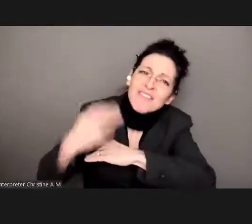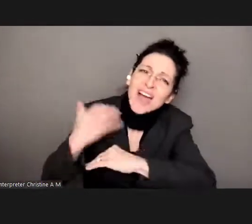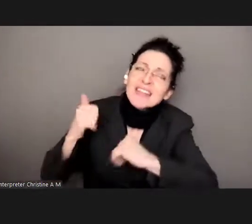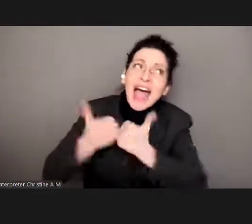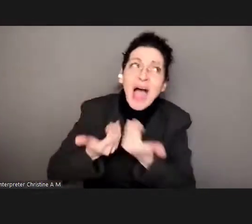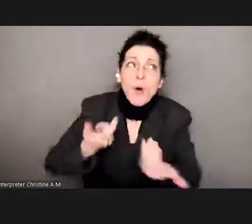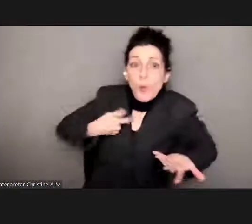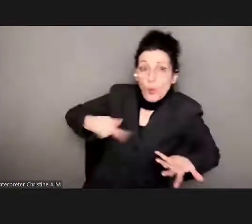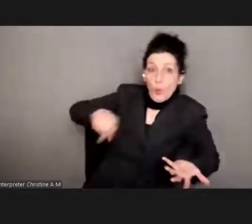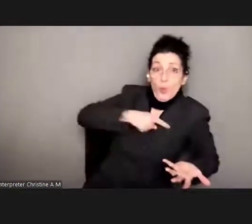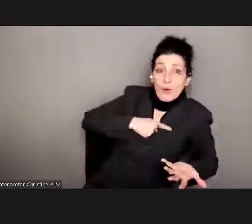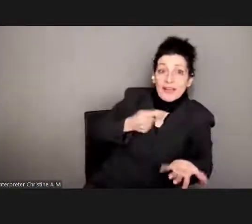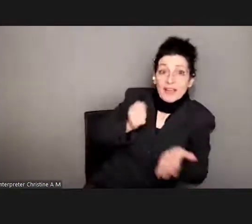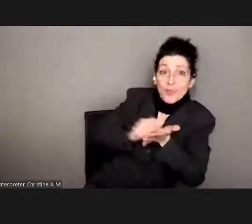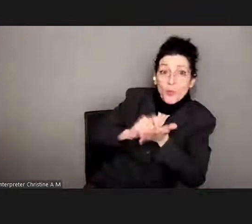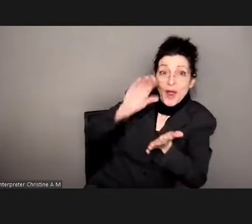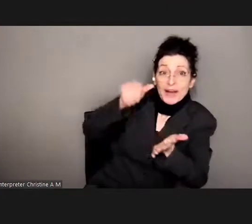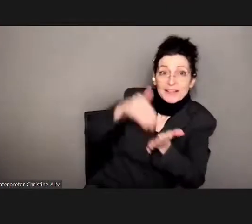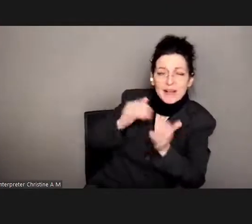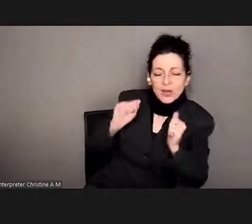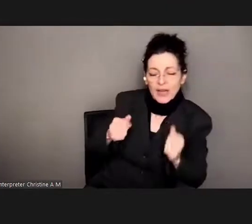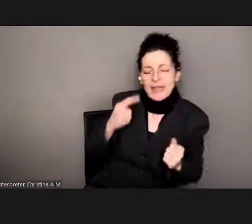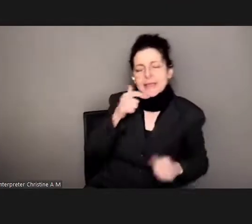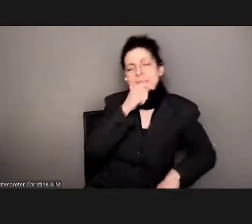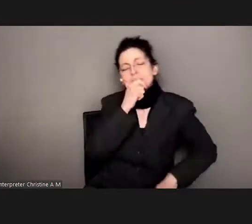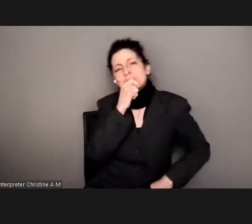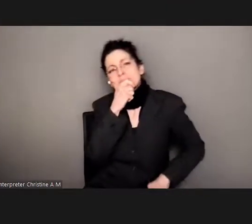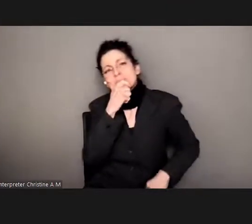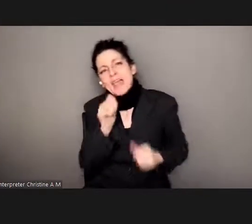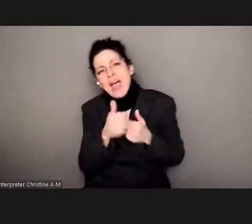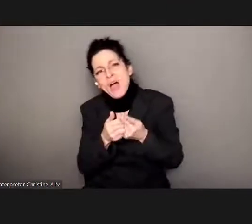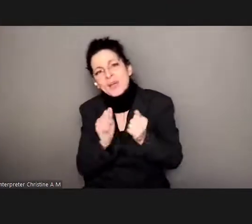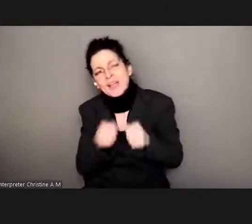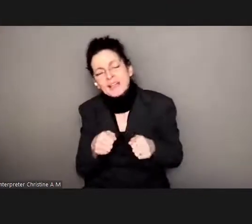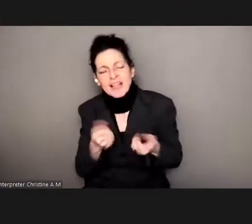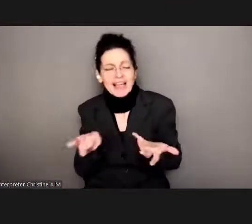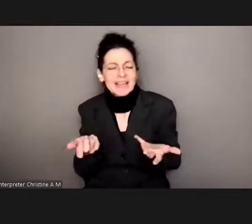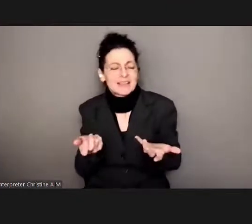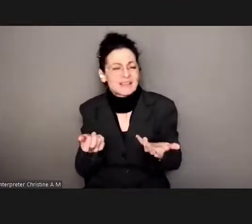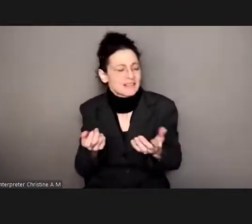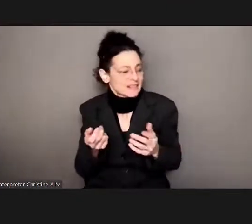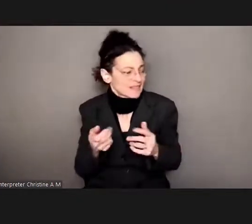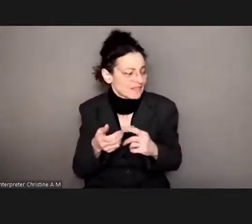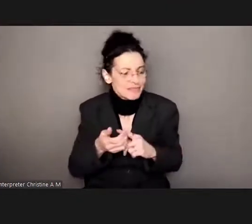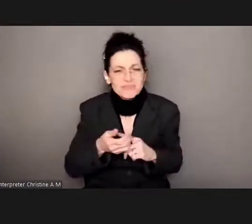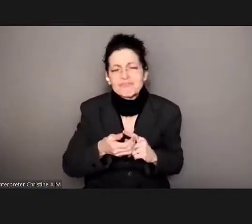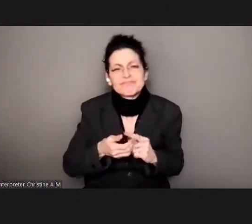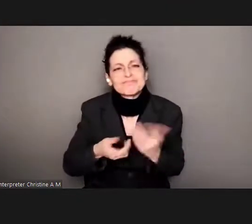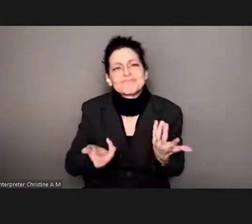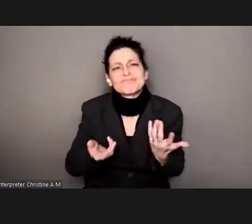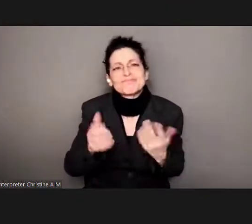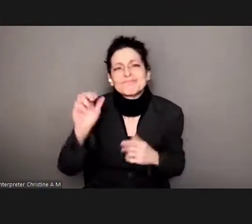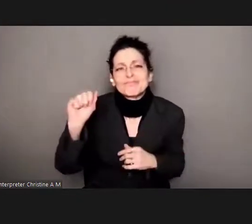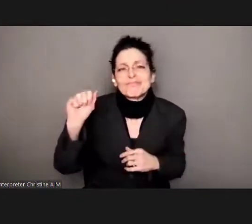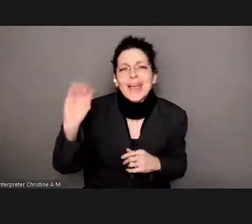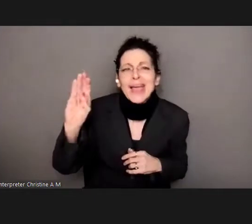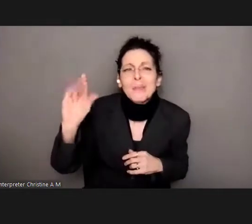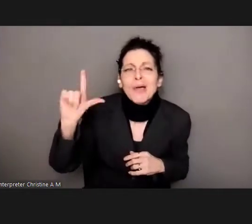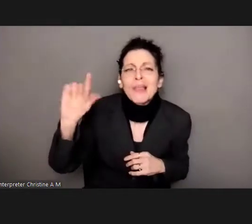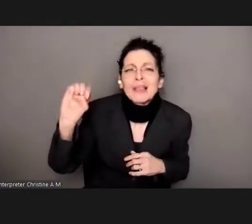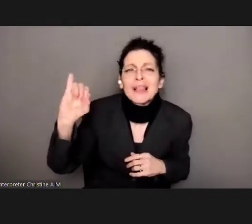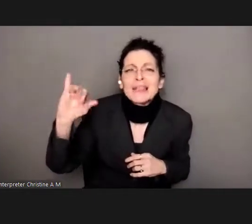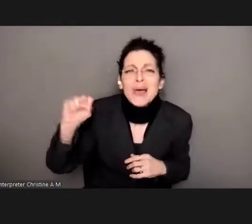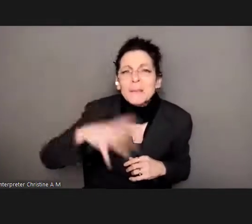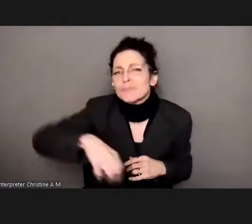about that in terms of how we can dismantle ableism in our practices? I am so grateful